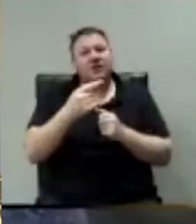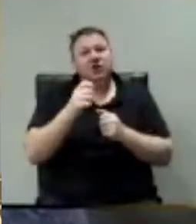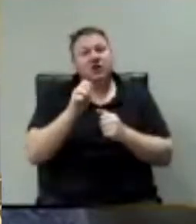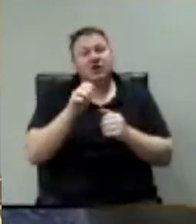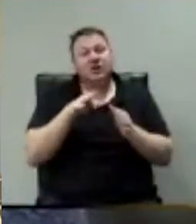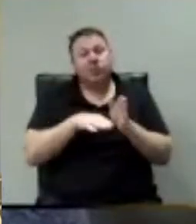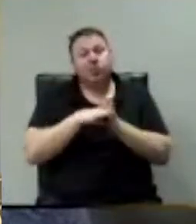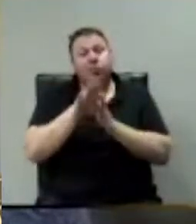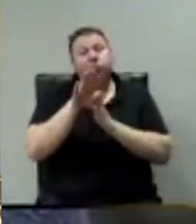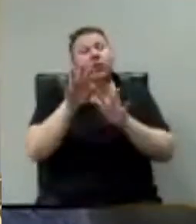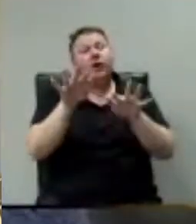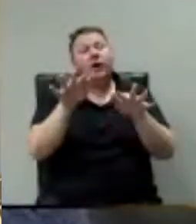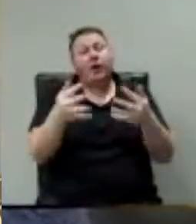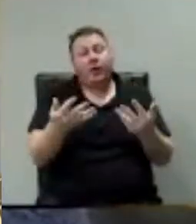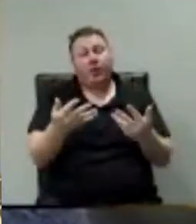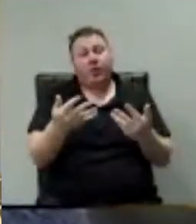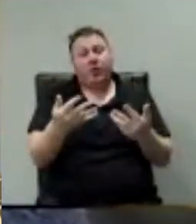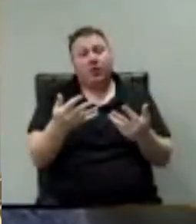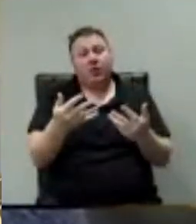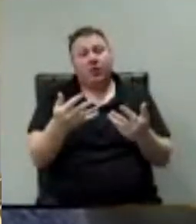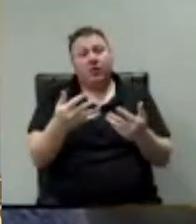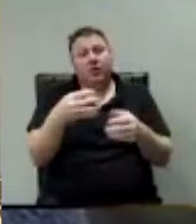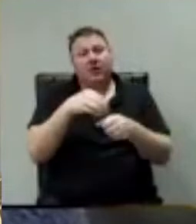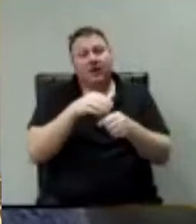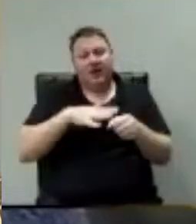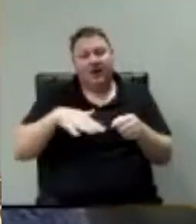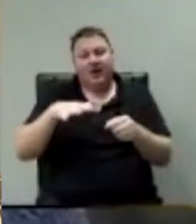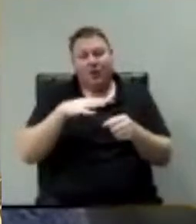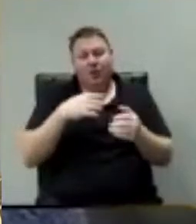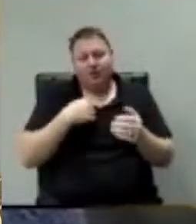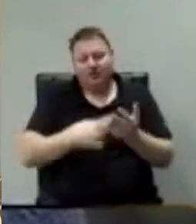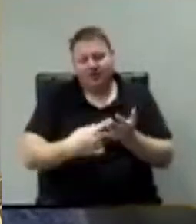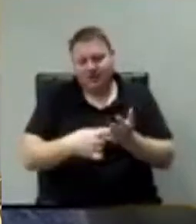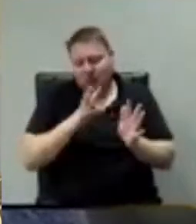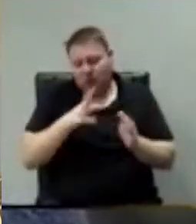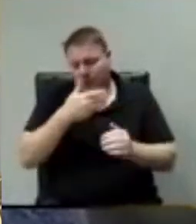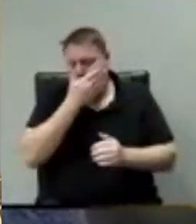CGE in terms of the area that I'm gonna question you about.